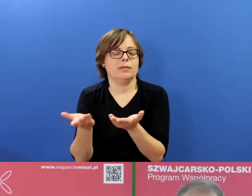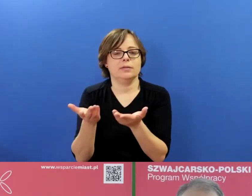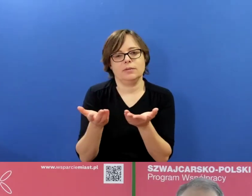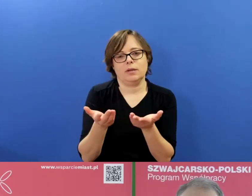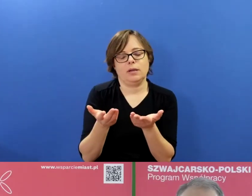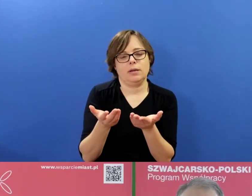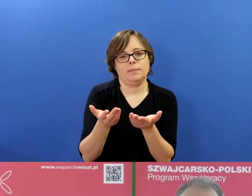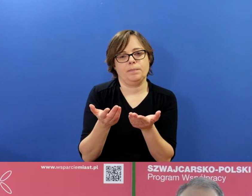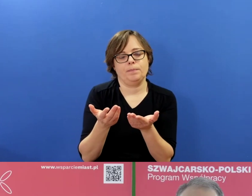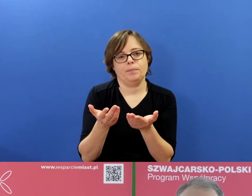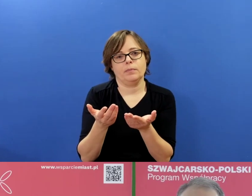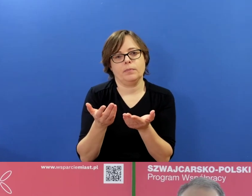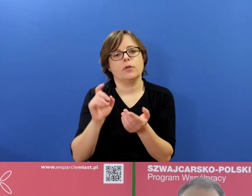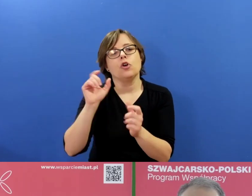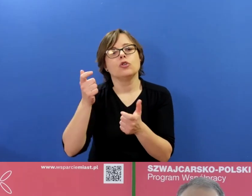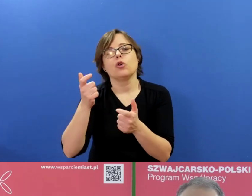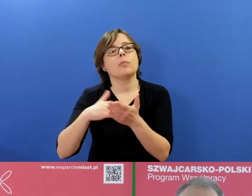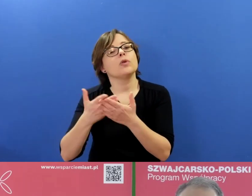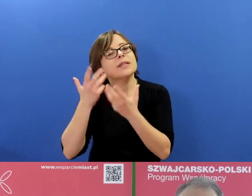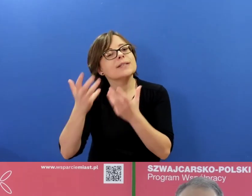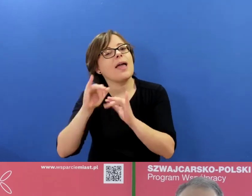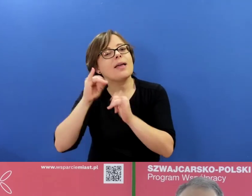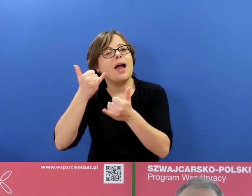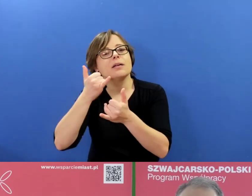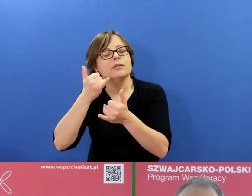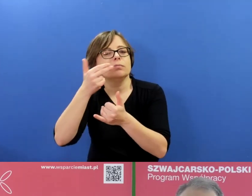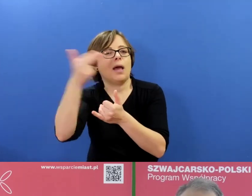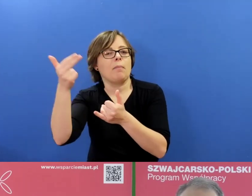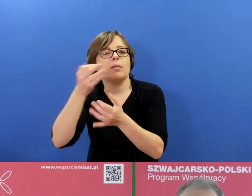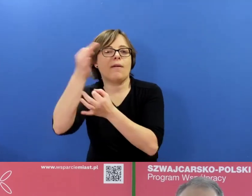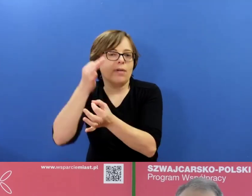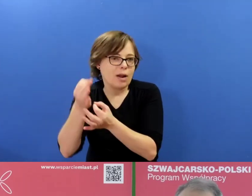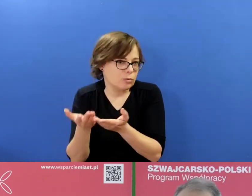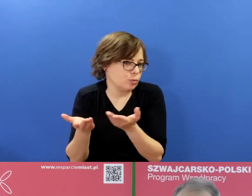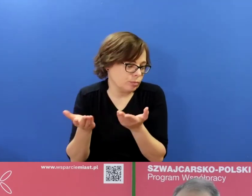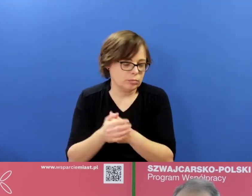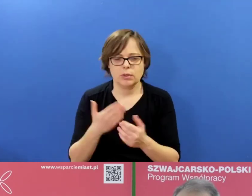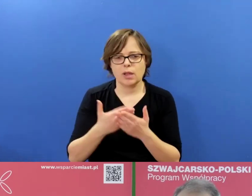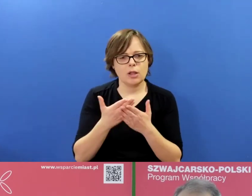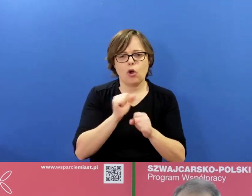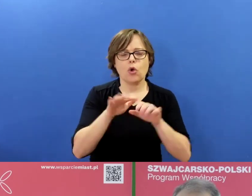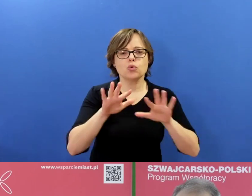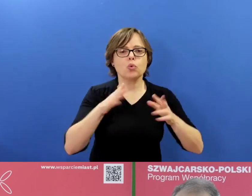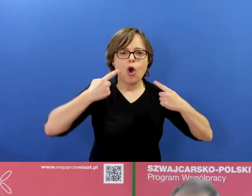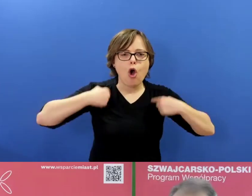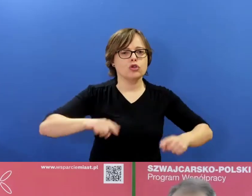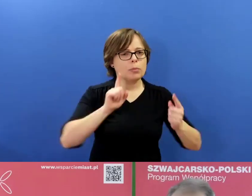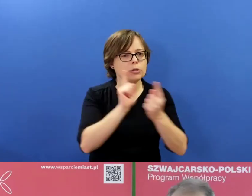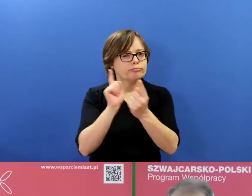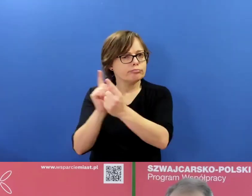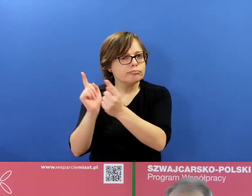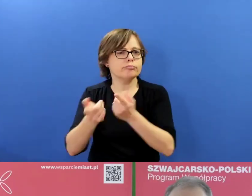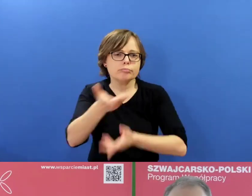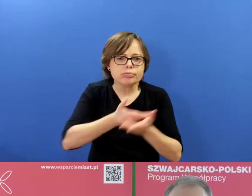referendum. So there's a lot of personal talking and exchanging ongoing to make this to make people